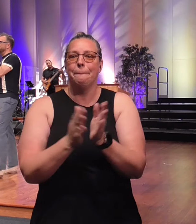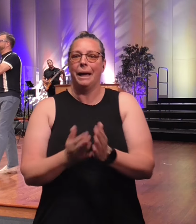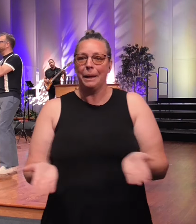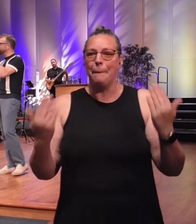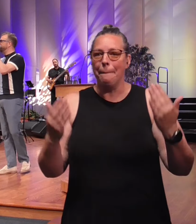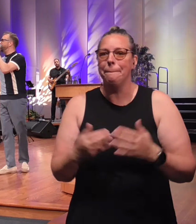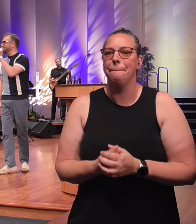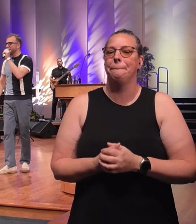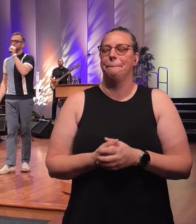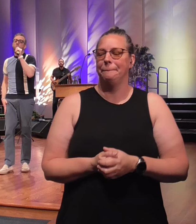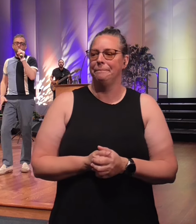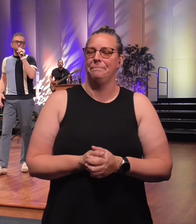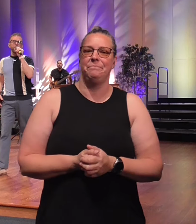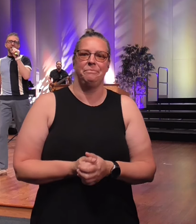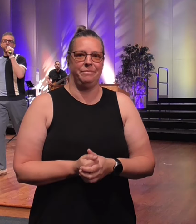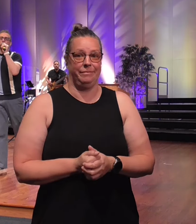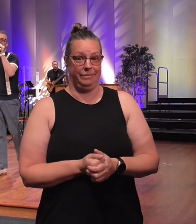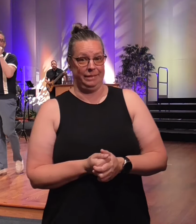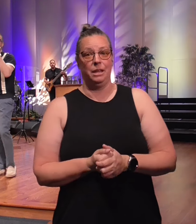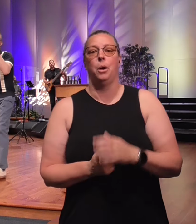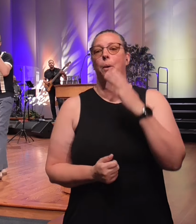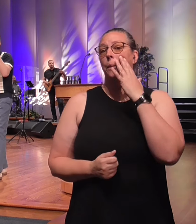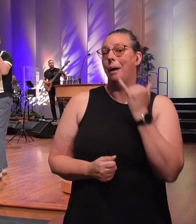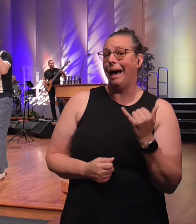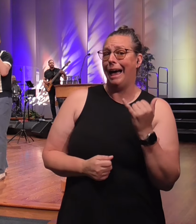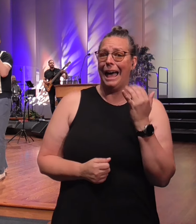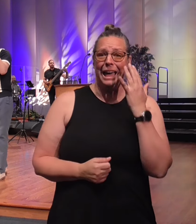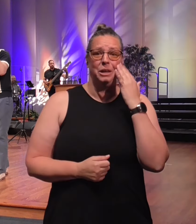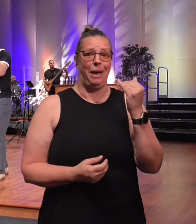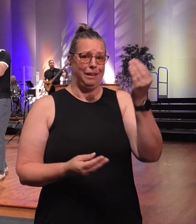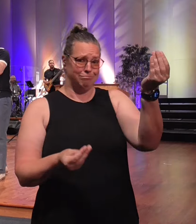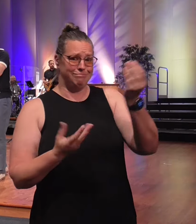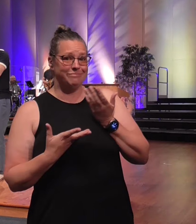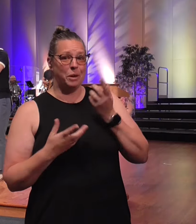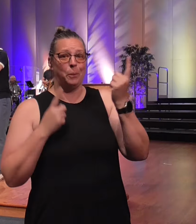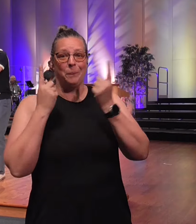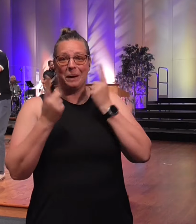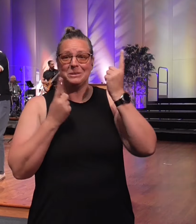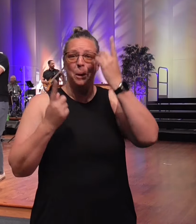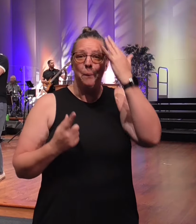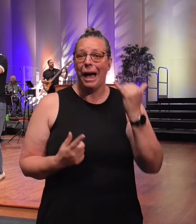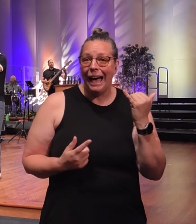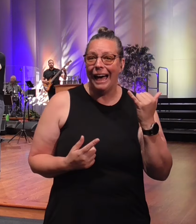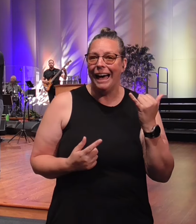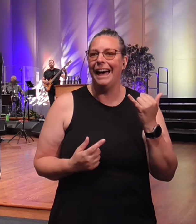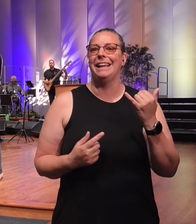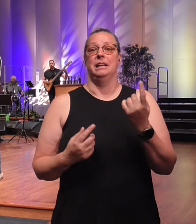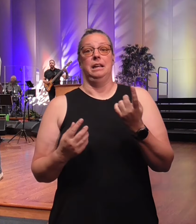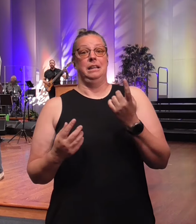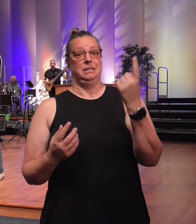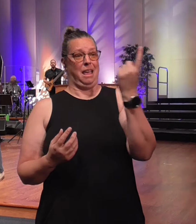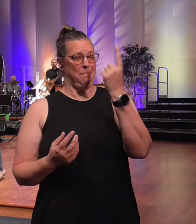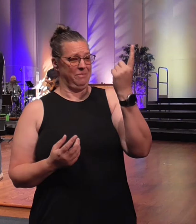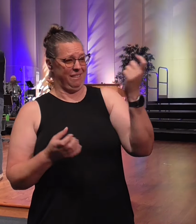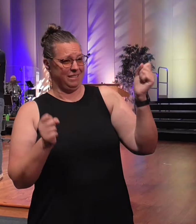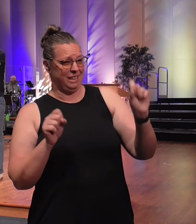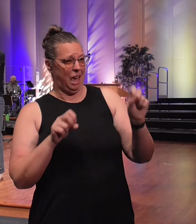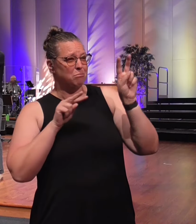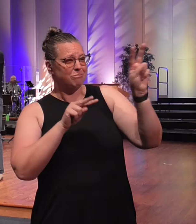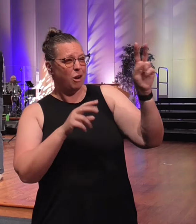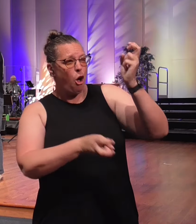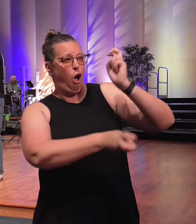Here we go. 2, 3. Why, tell me, do you wonder why? Some can look so hard and